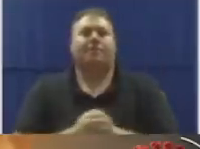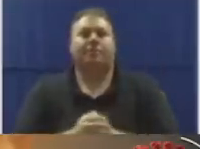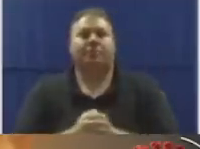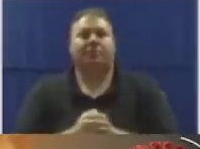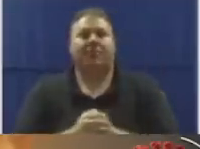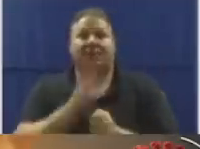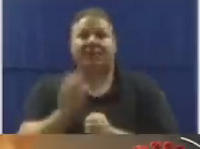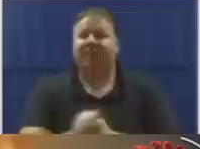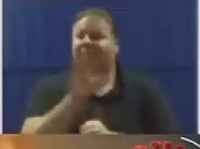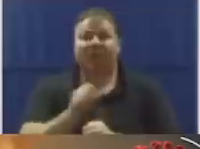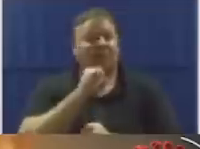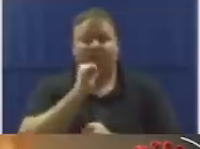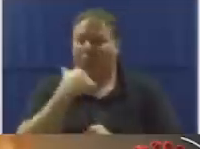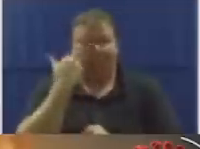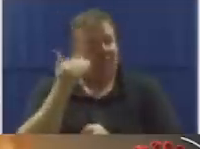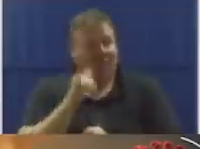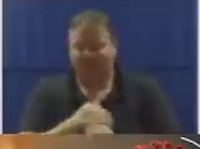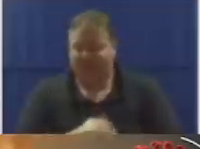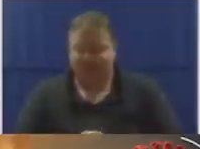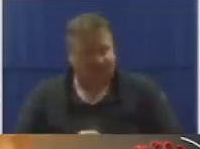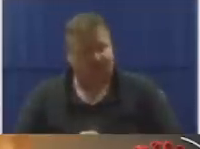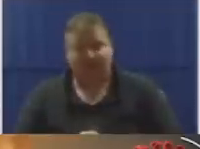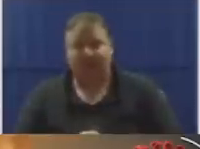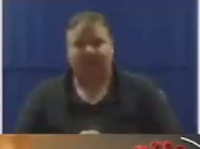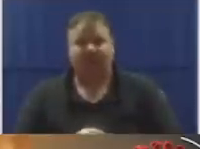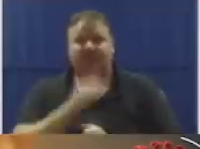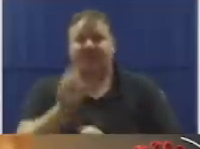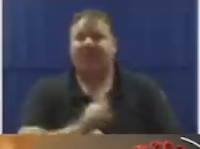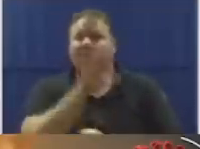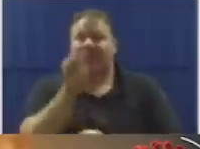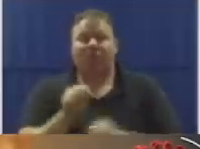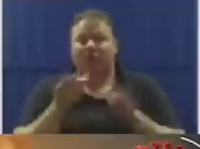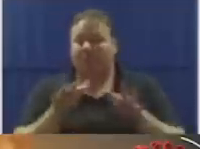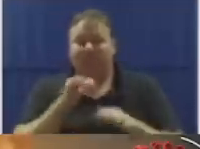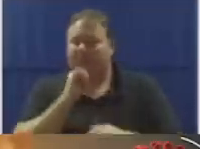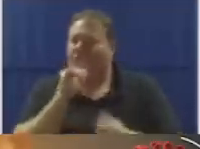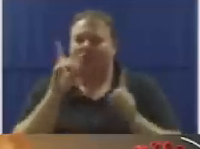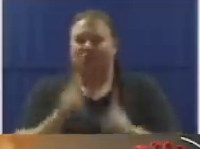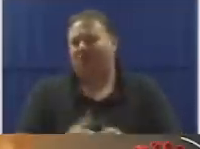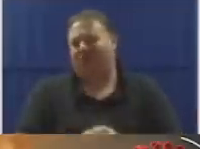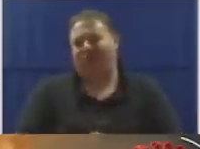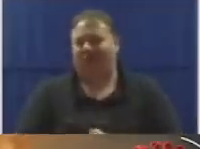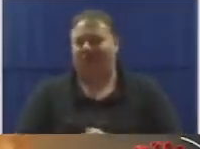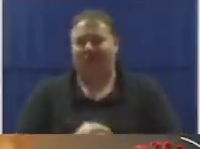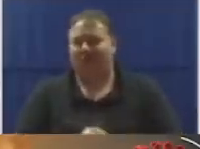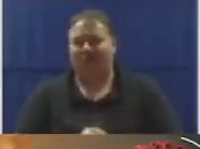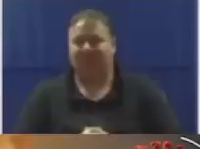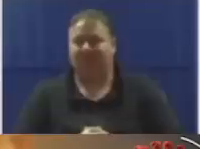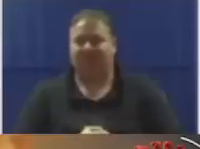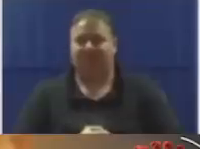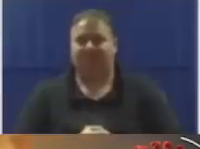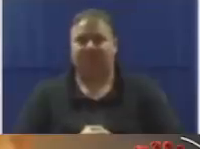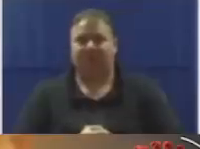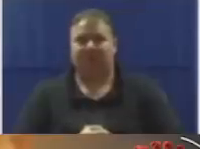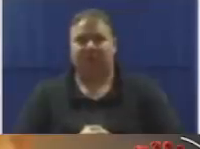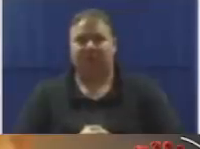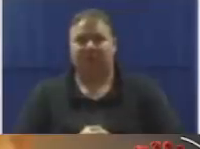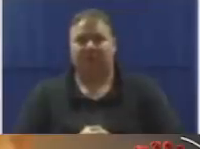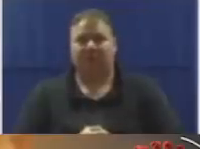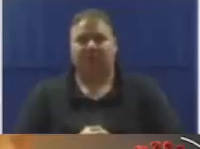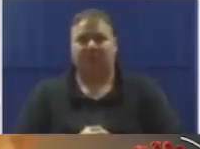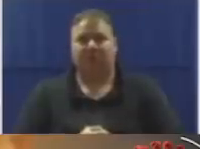Africans don't want this. South Africans don't deserve this. They don't want